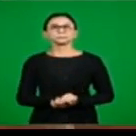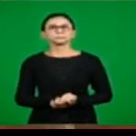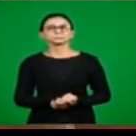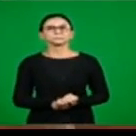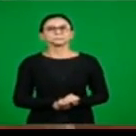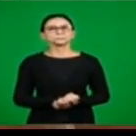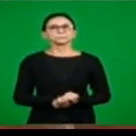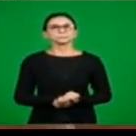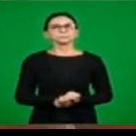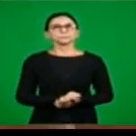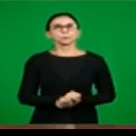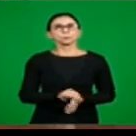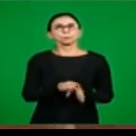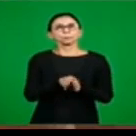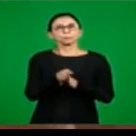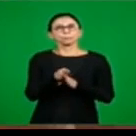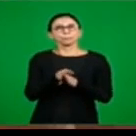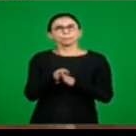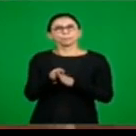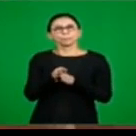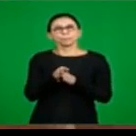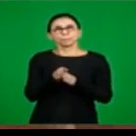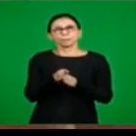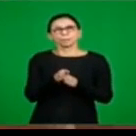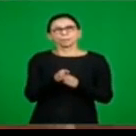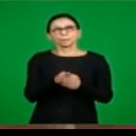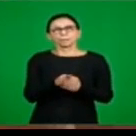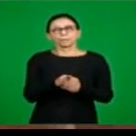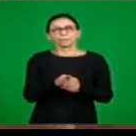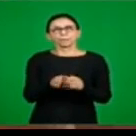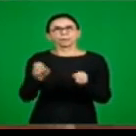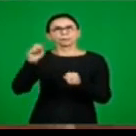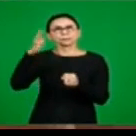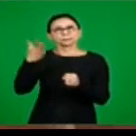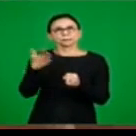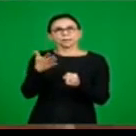for the Church of Sardis from this point forward.